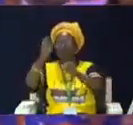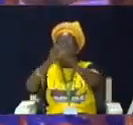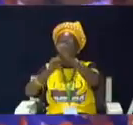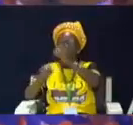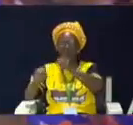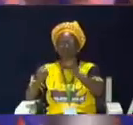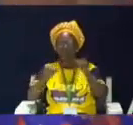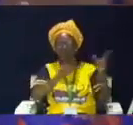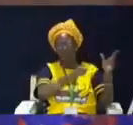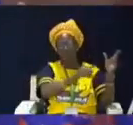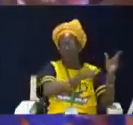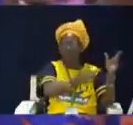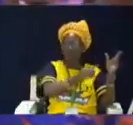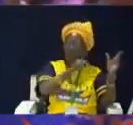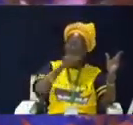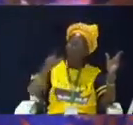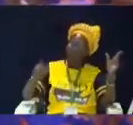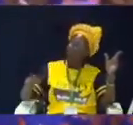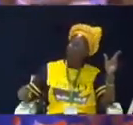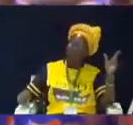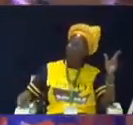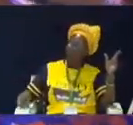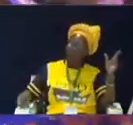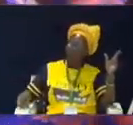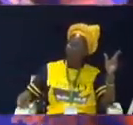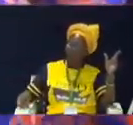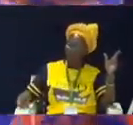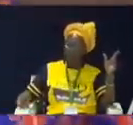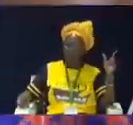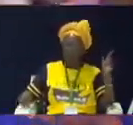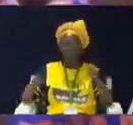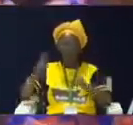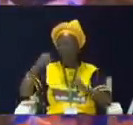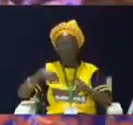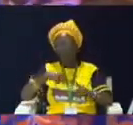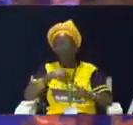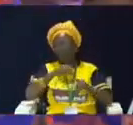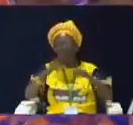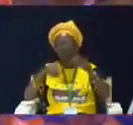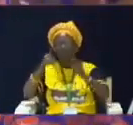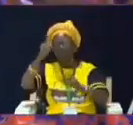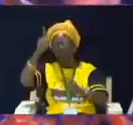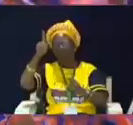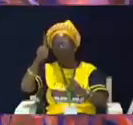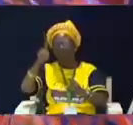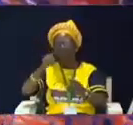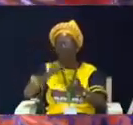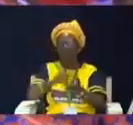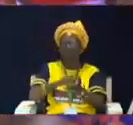Lord. We give you all the glory.